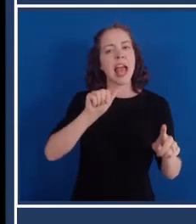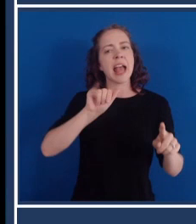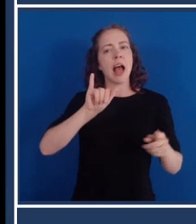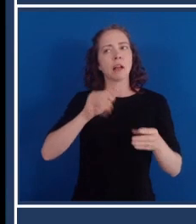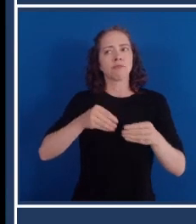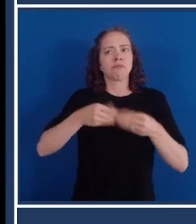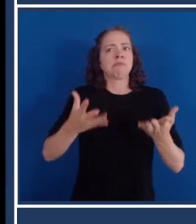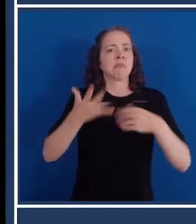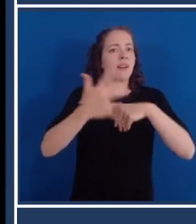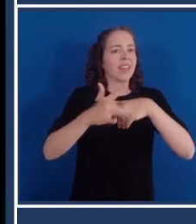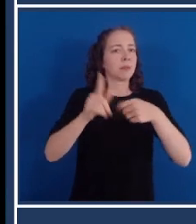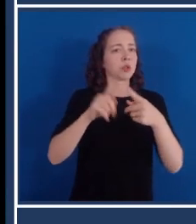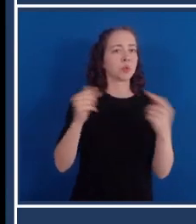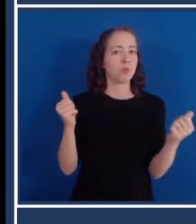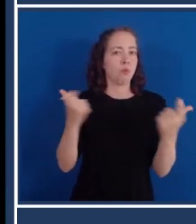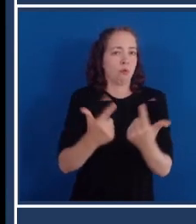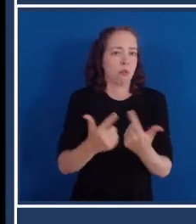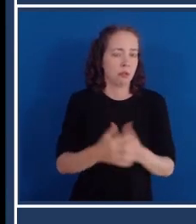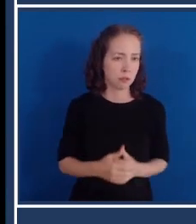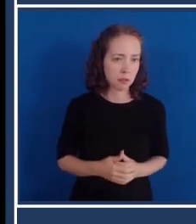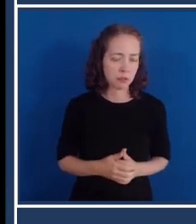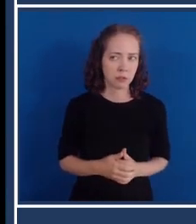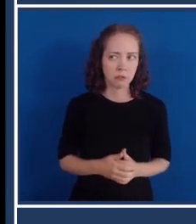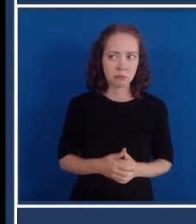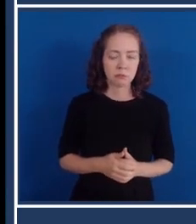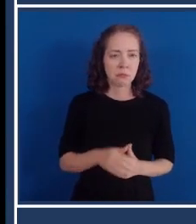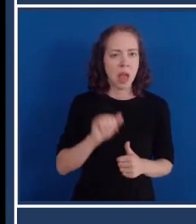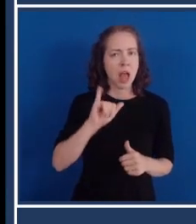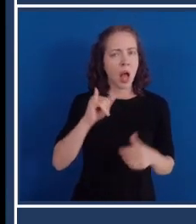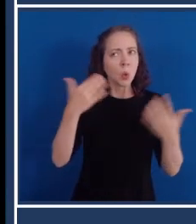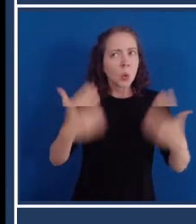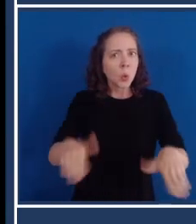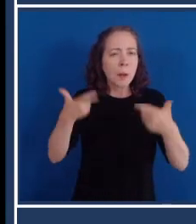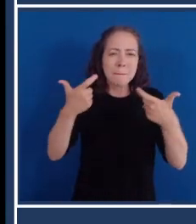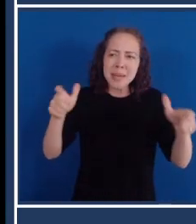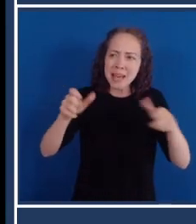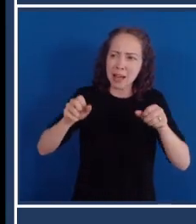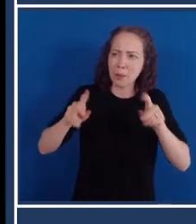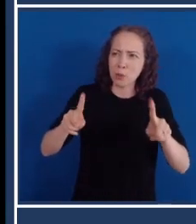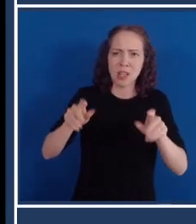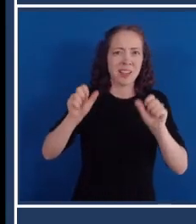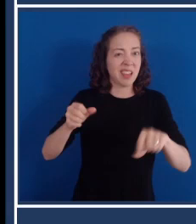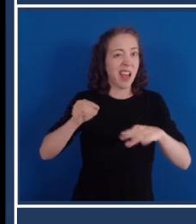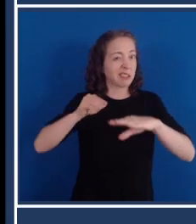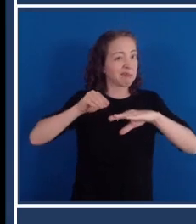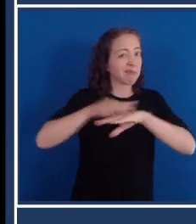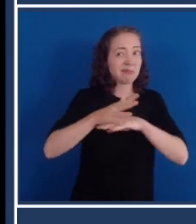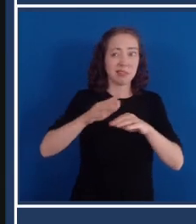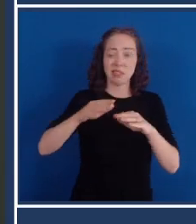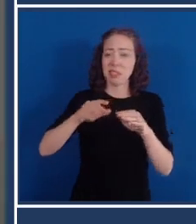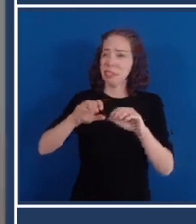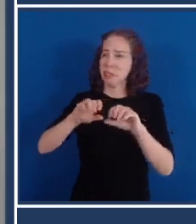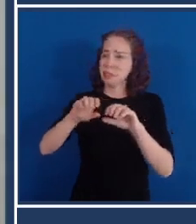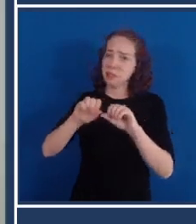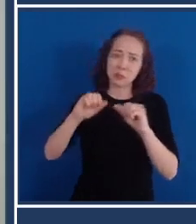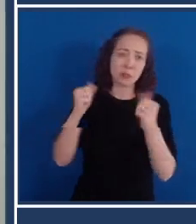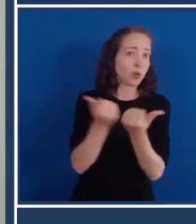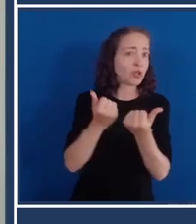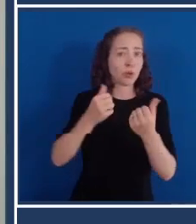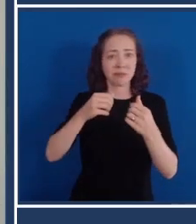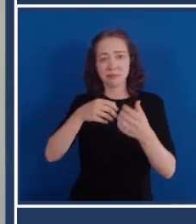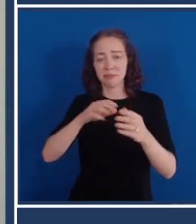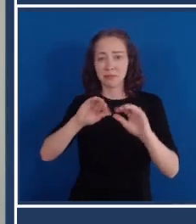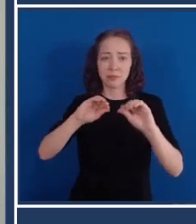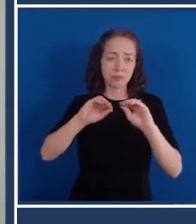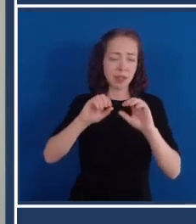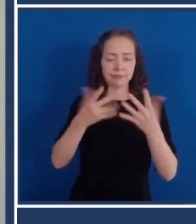offers incredible opportunities to drive widespread economic and social progress, and I'm sure you've seen some of that come to light during